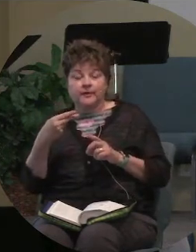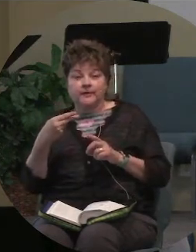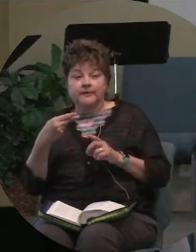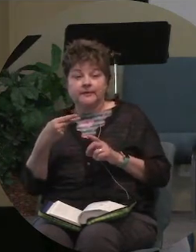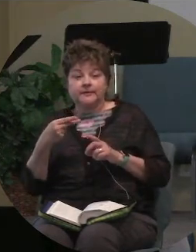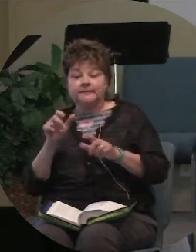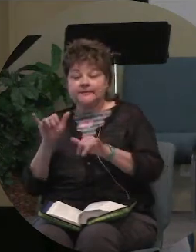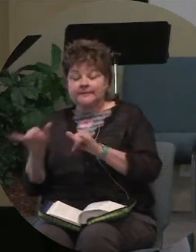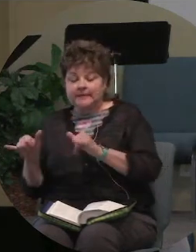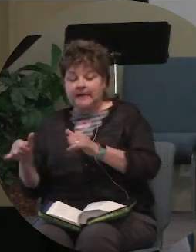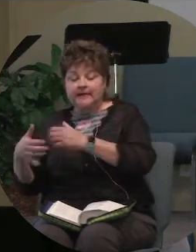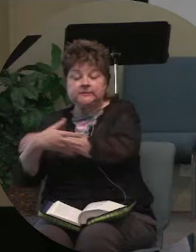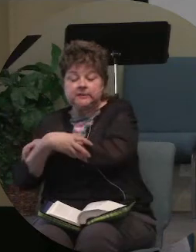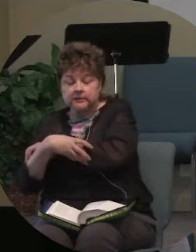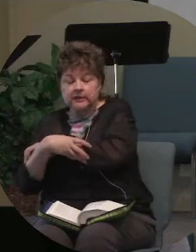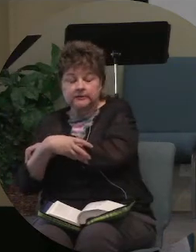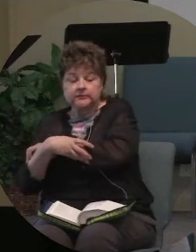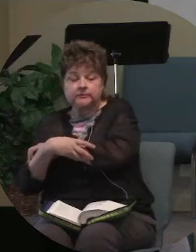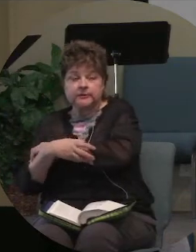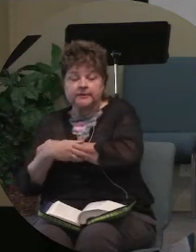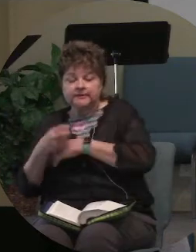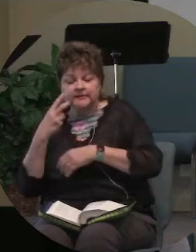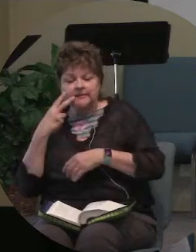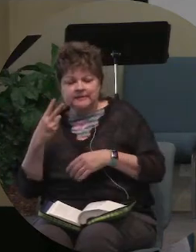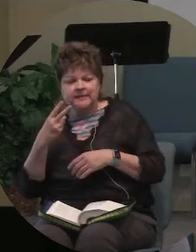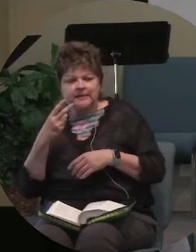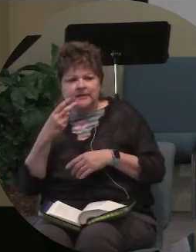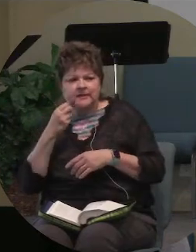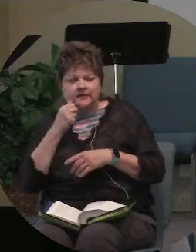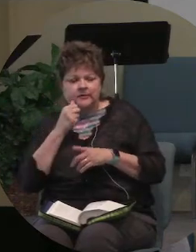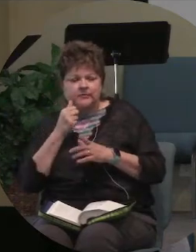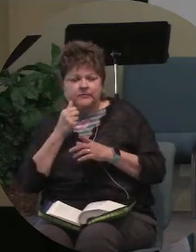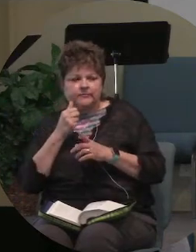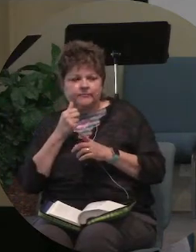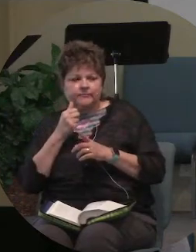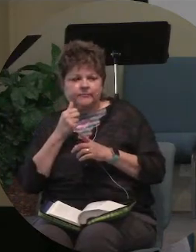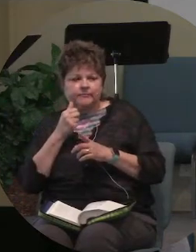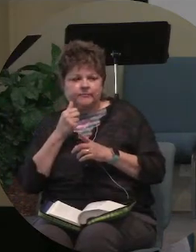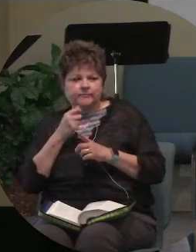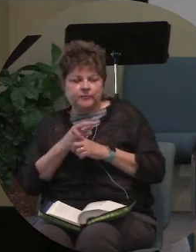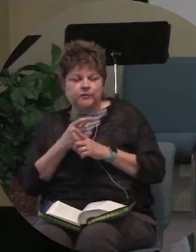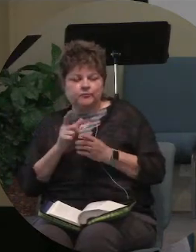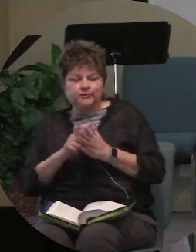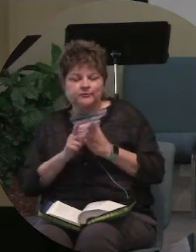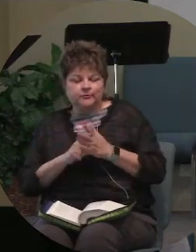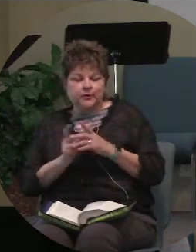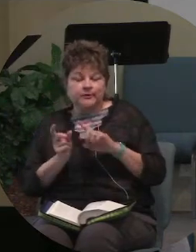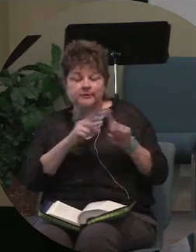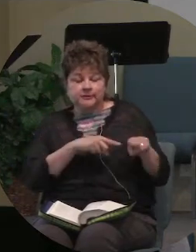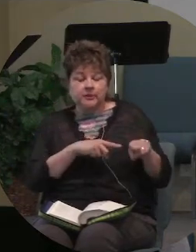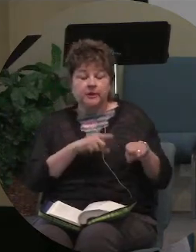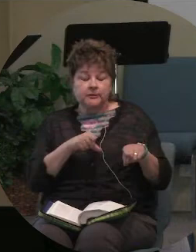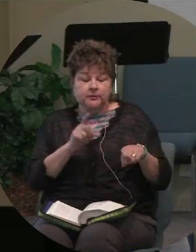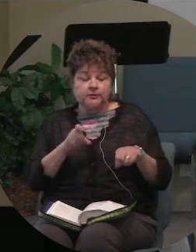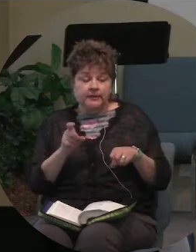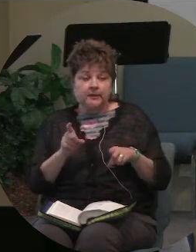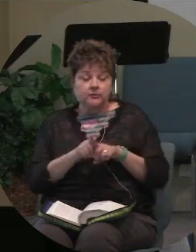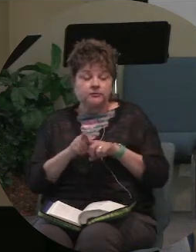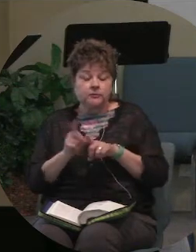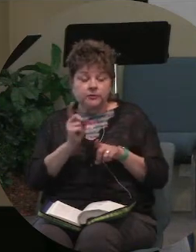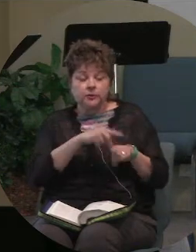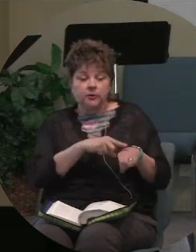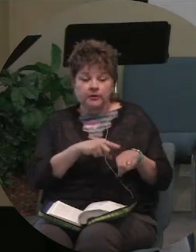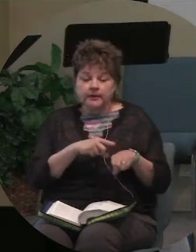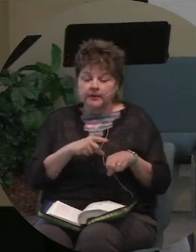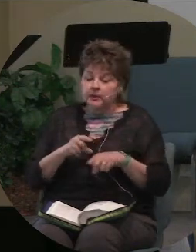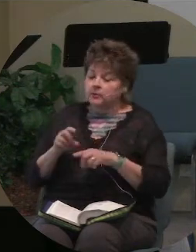gods. Return after your sister-in-law. But Ruth said this, do not plead with me to